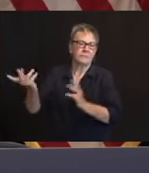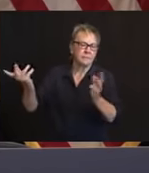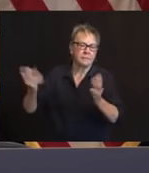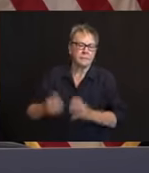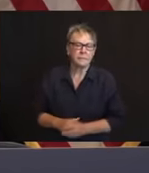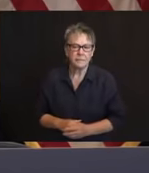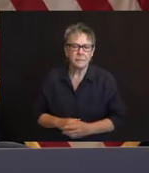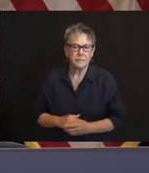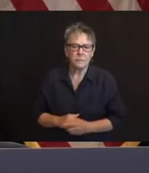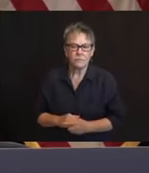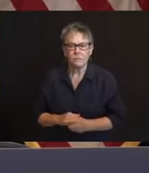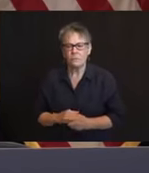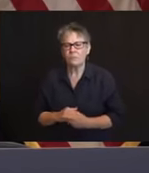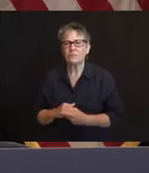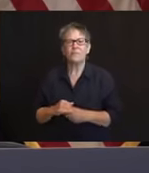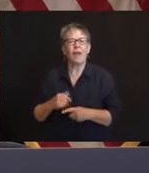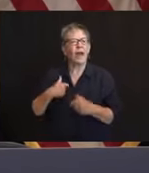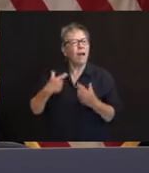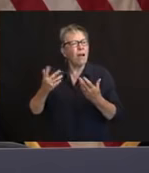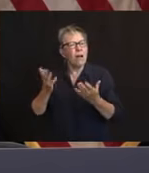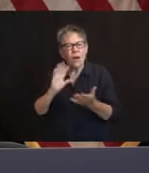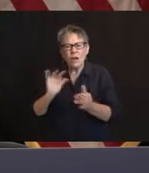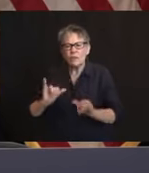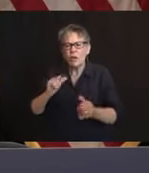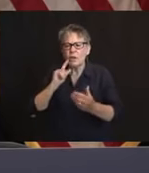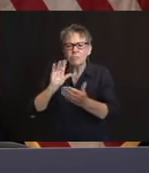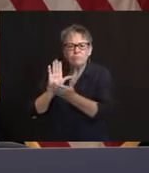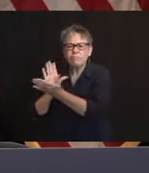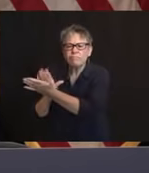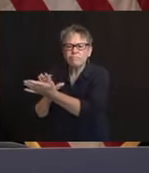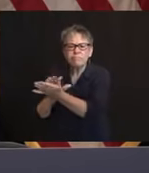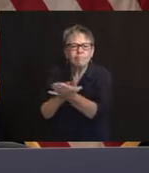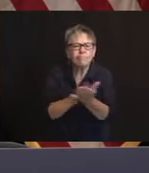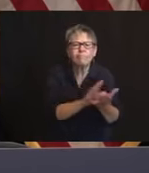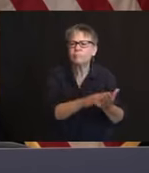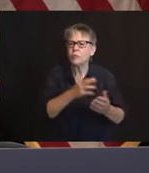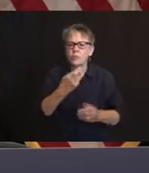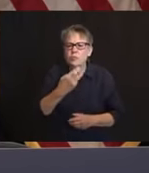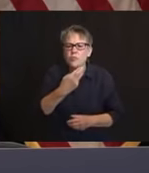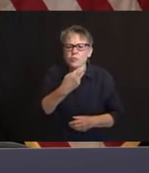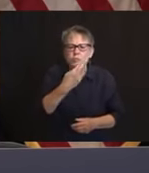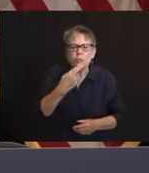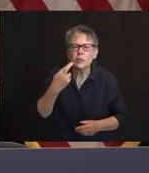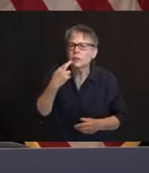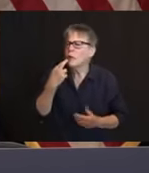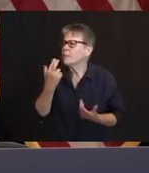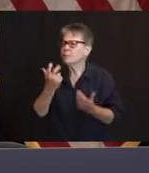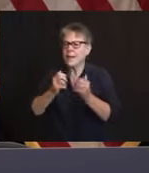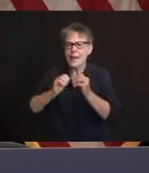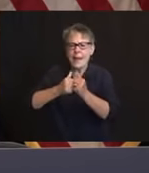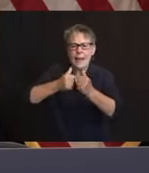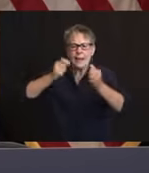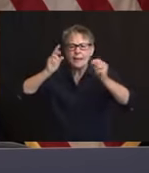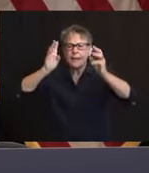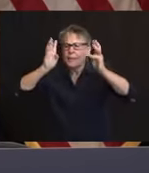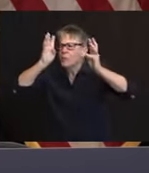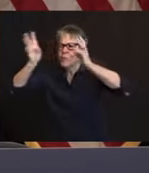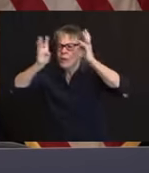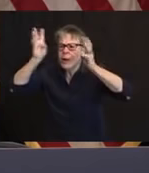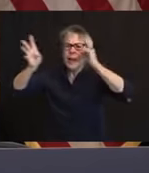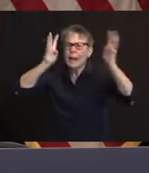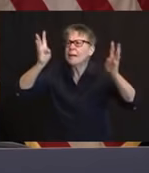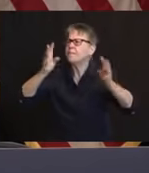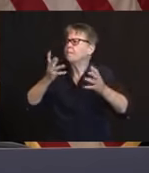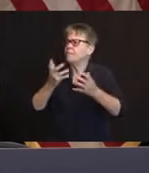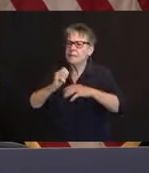lots. The overwhelming, I'd say just about vast majority, just being creative in order to make sure that